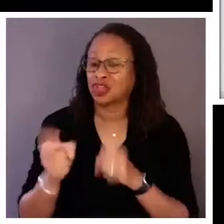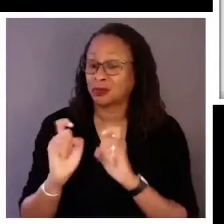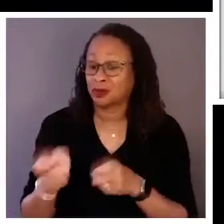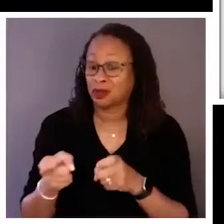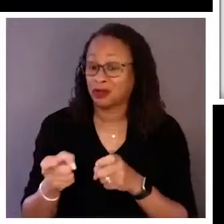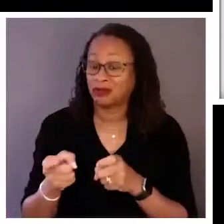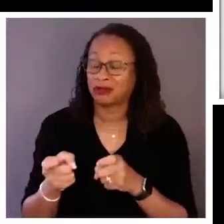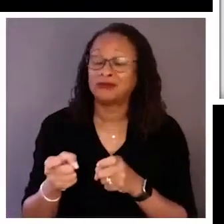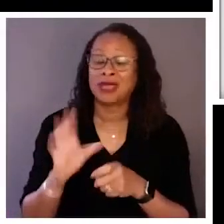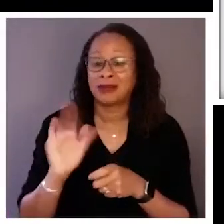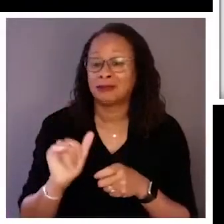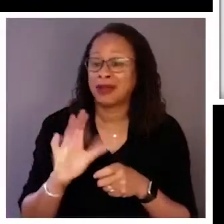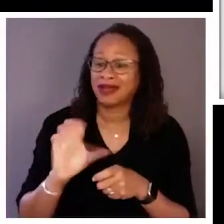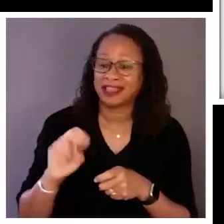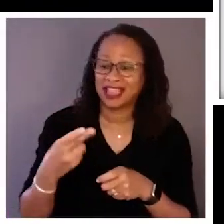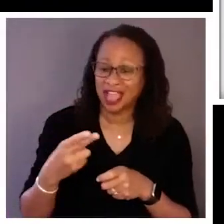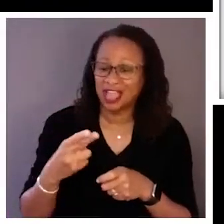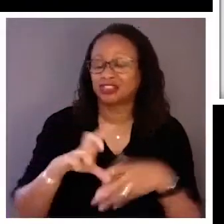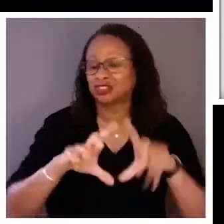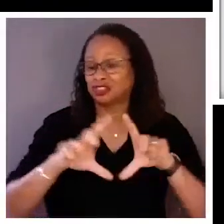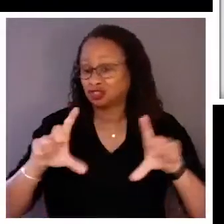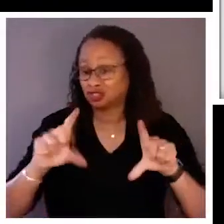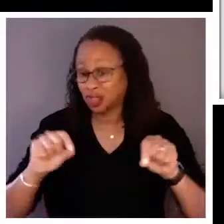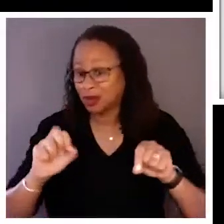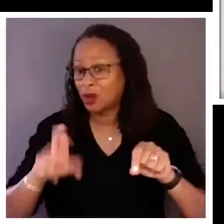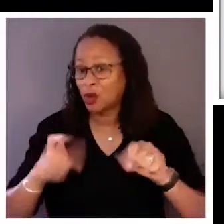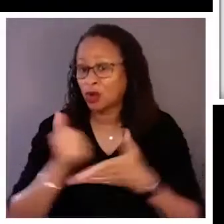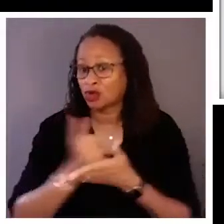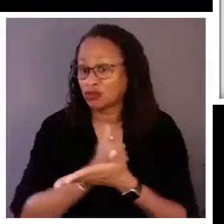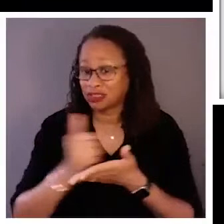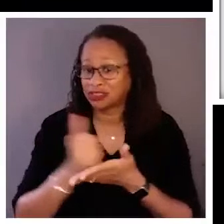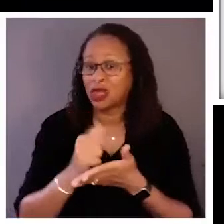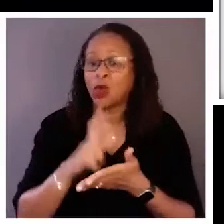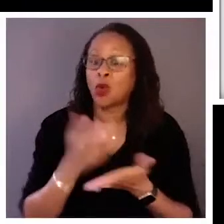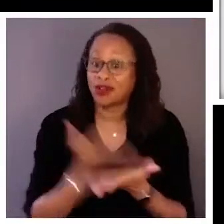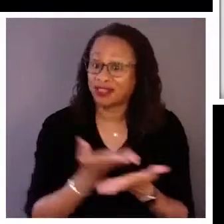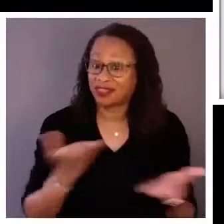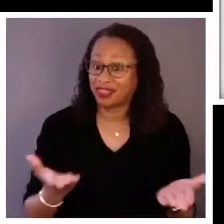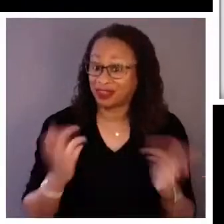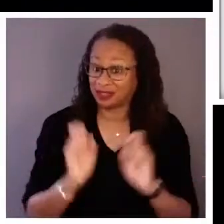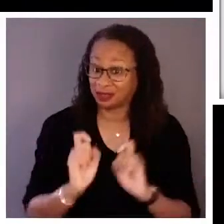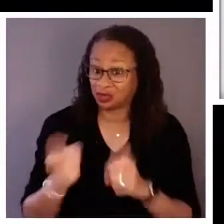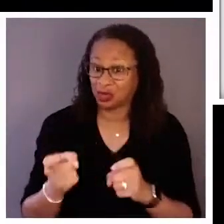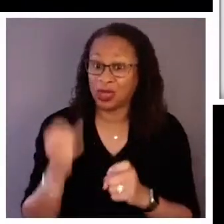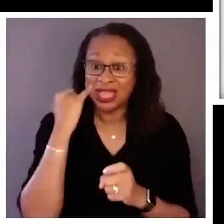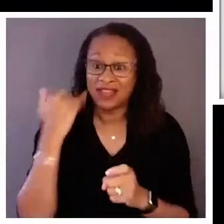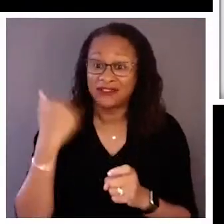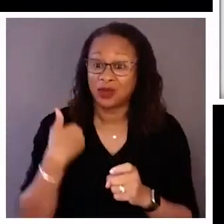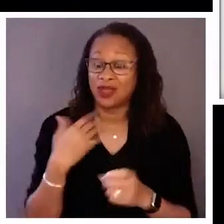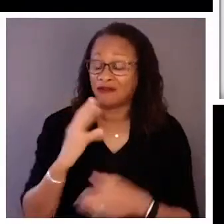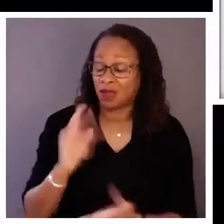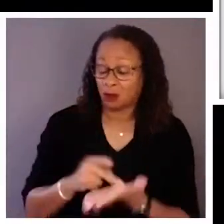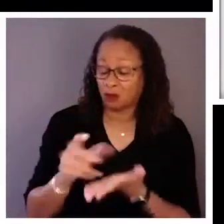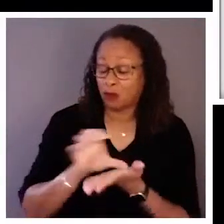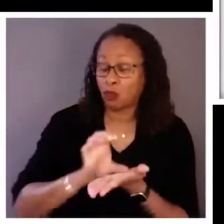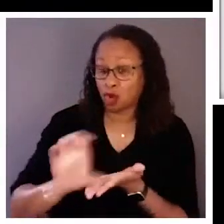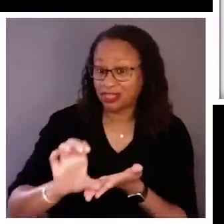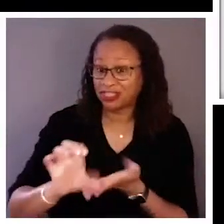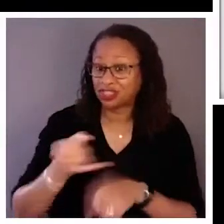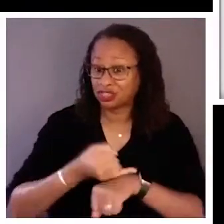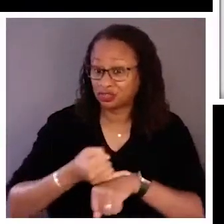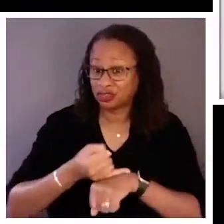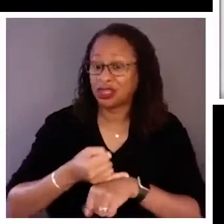or check or credit card, or goods donated. If you have mortgage interest and property taxes, you'll